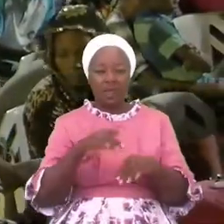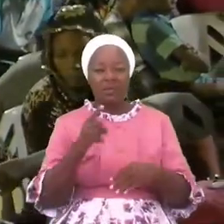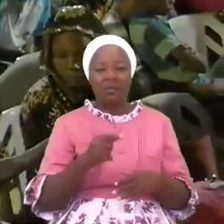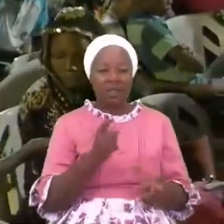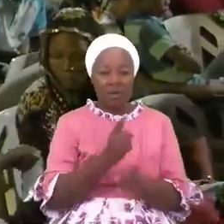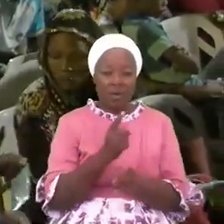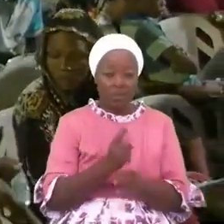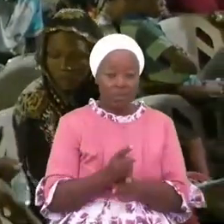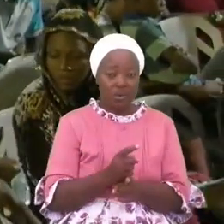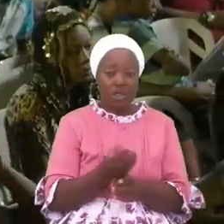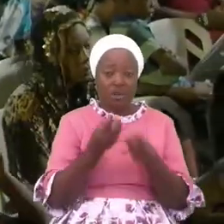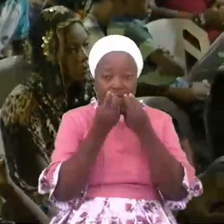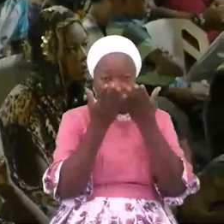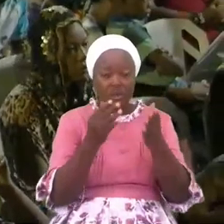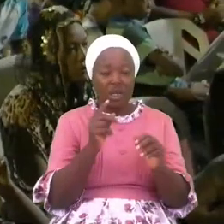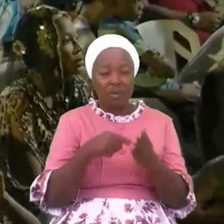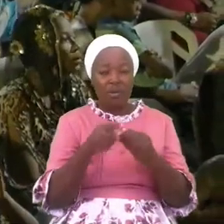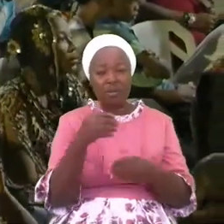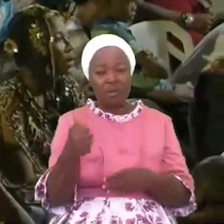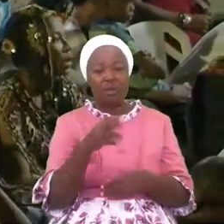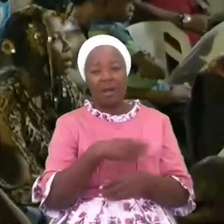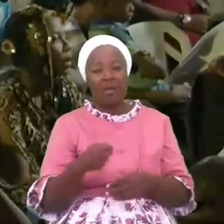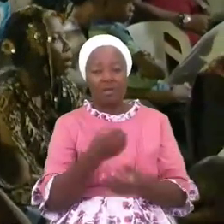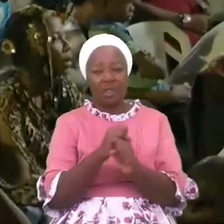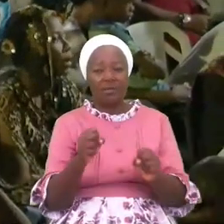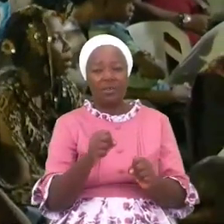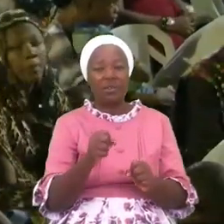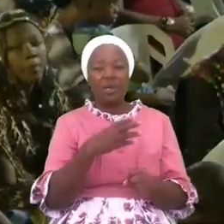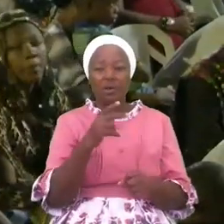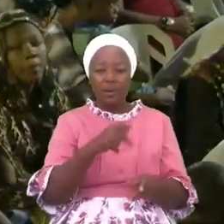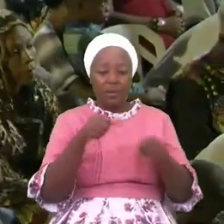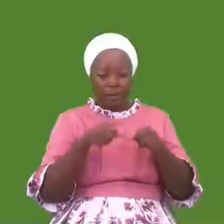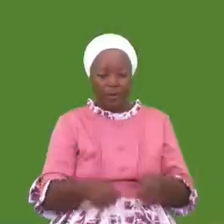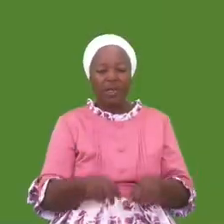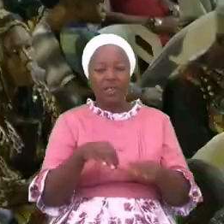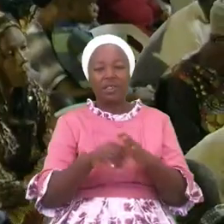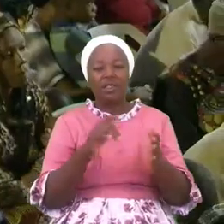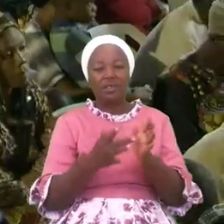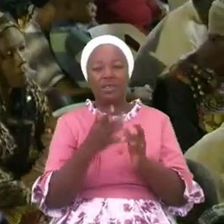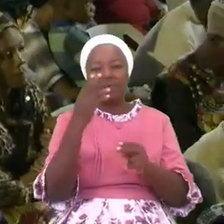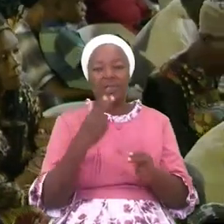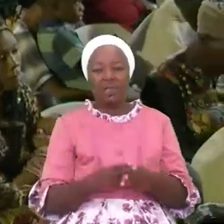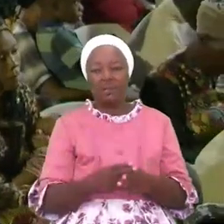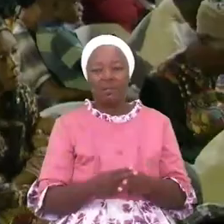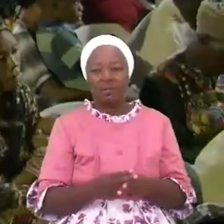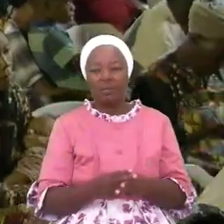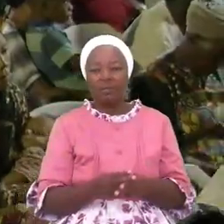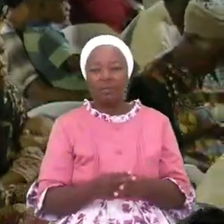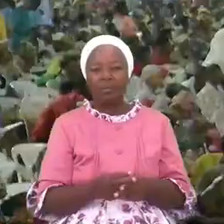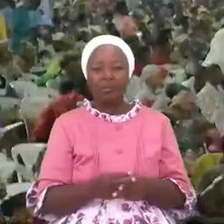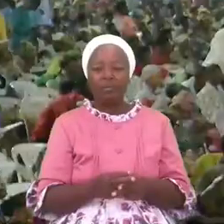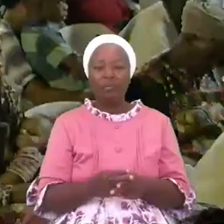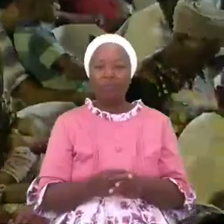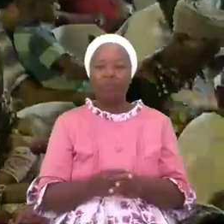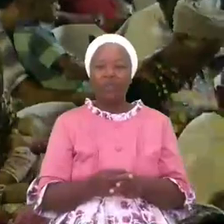salvation, the permanent, in Jesus' name. We're called on our officiating minister tonight to lead us